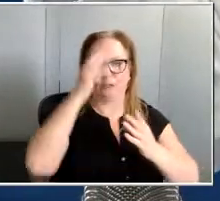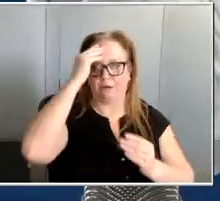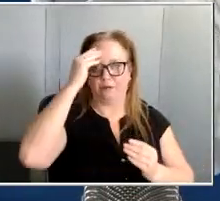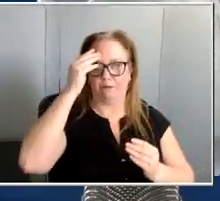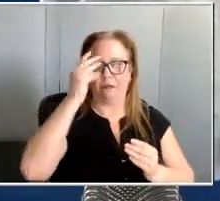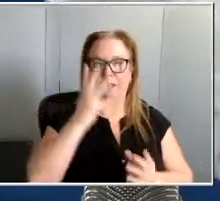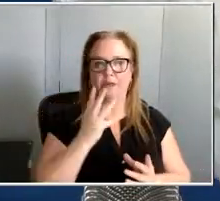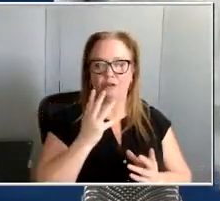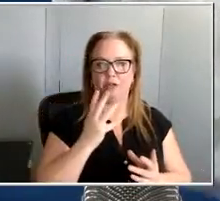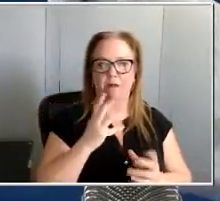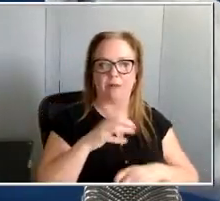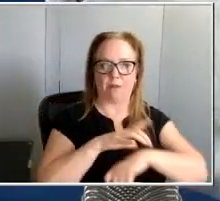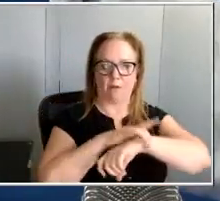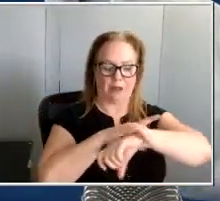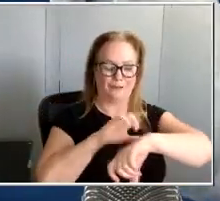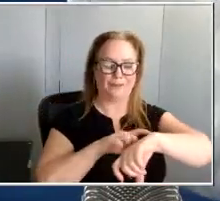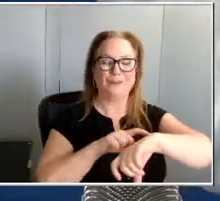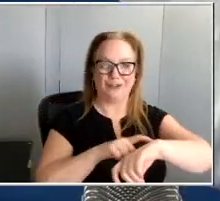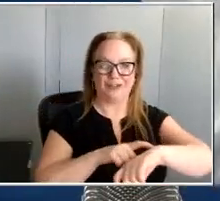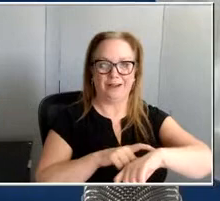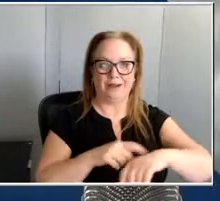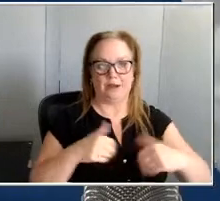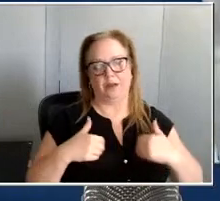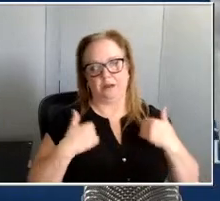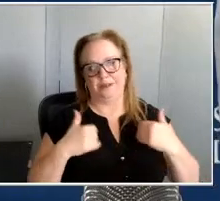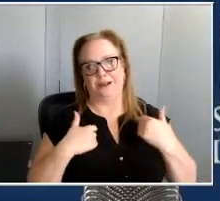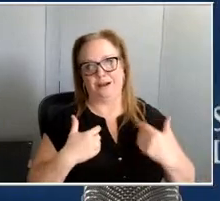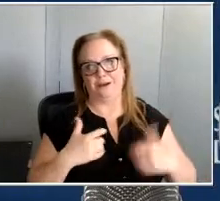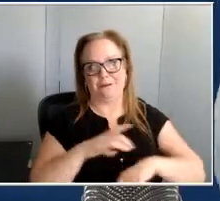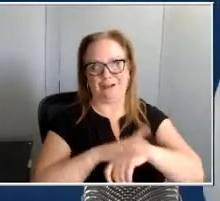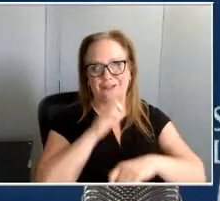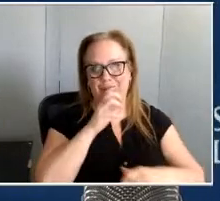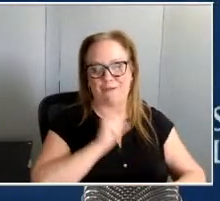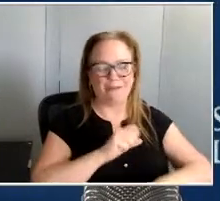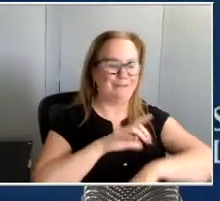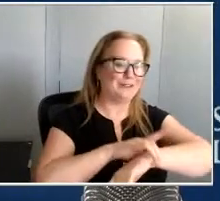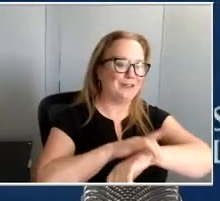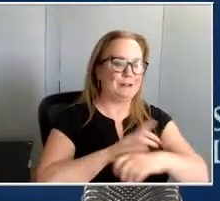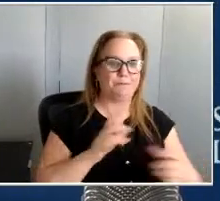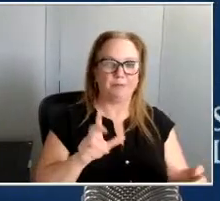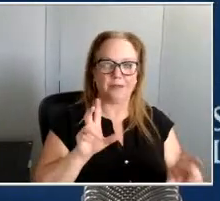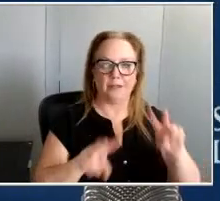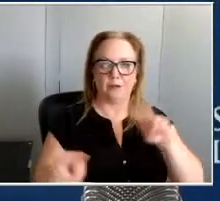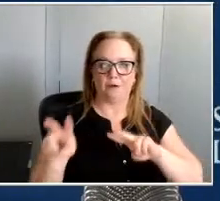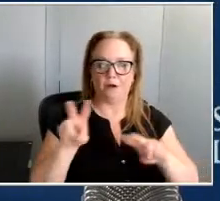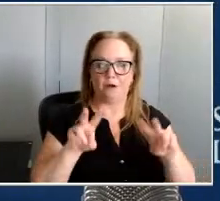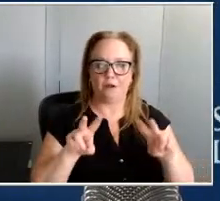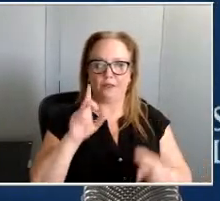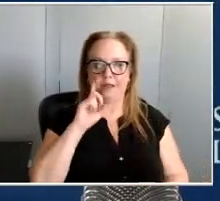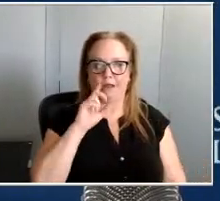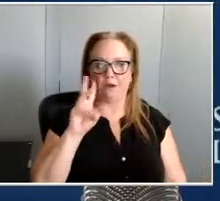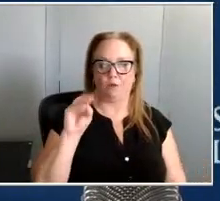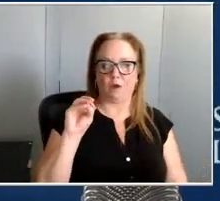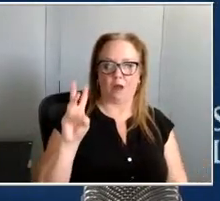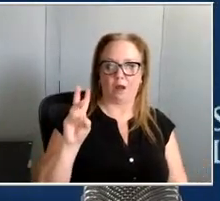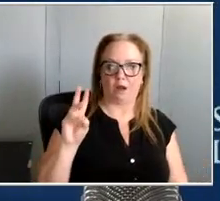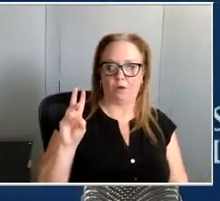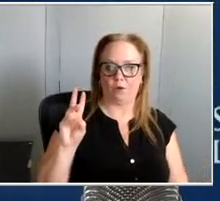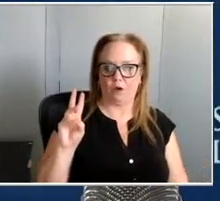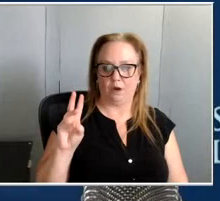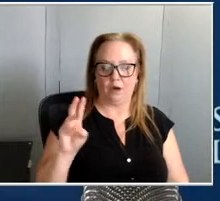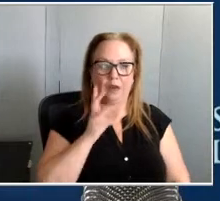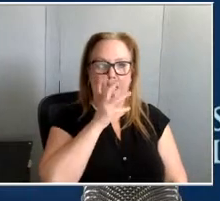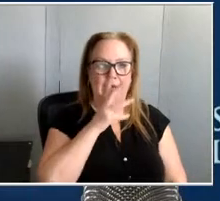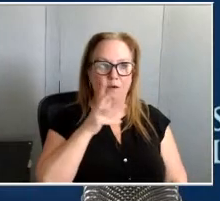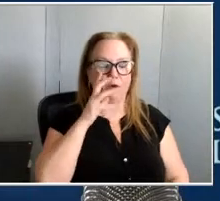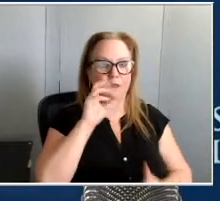the old watch, right? Yeah. Right, young watch, I guess. And so, but you look at this and think, wow, we can do so much in rural settings